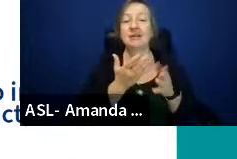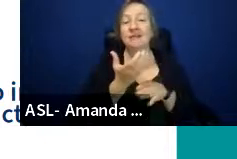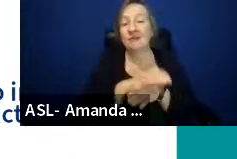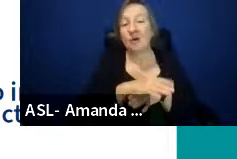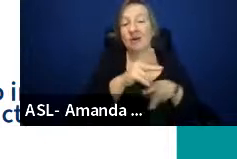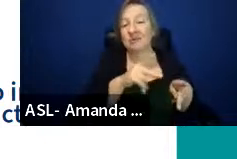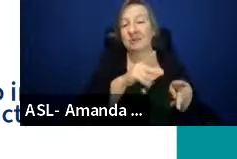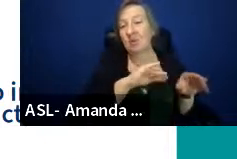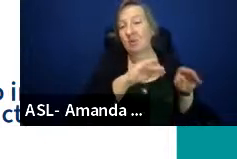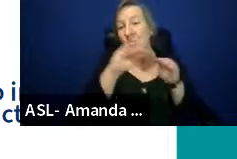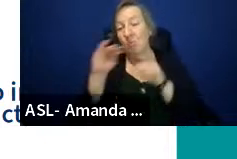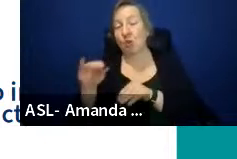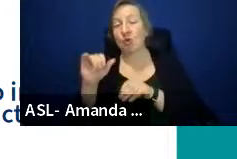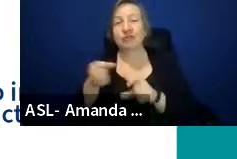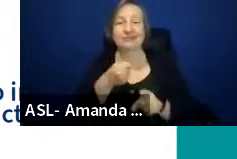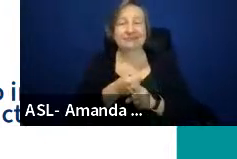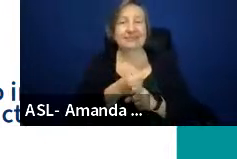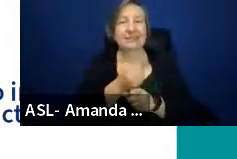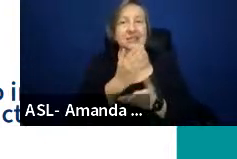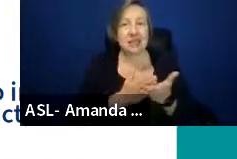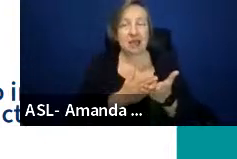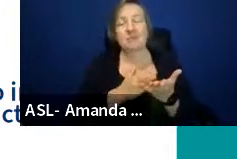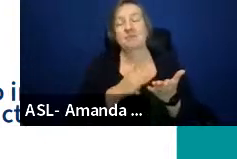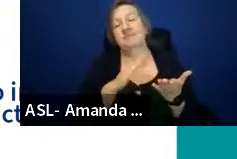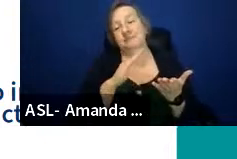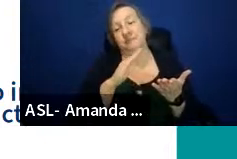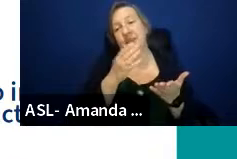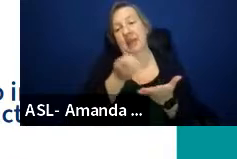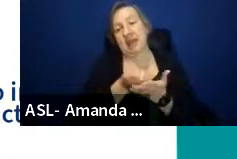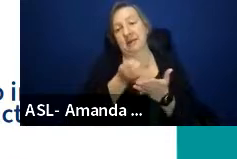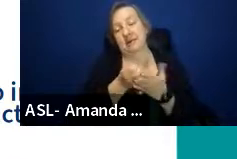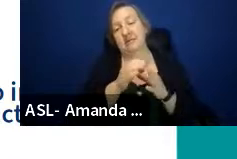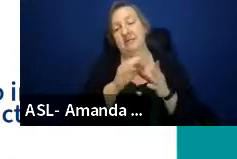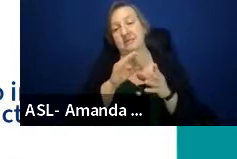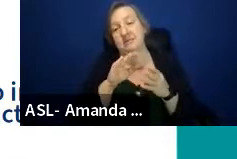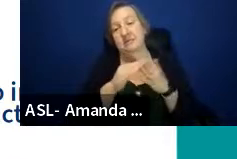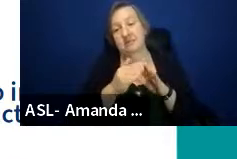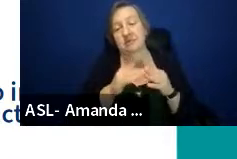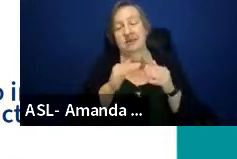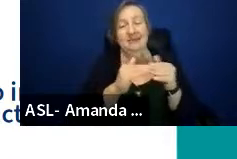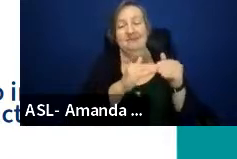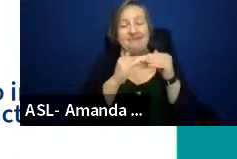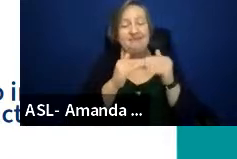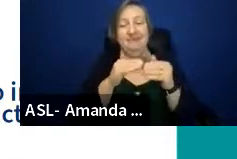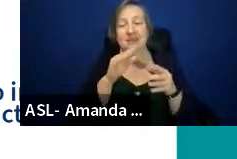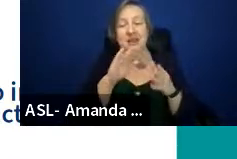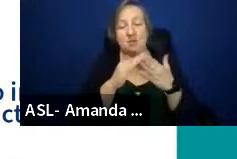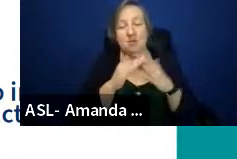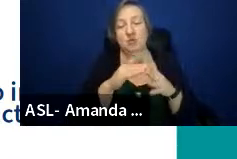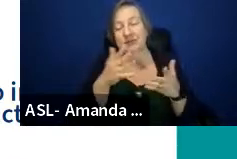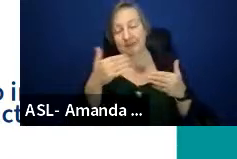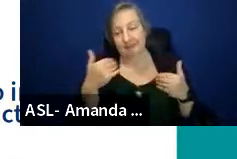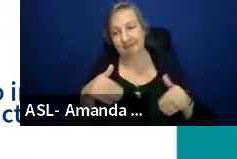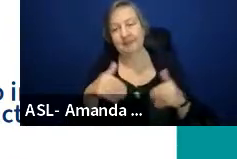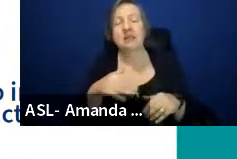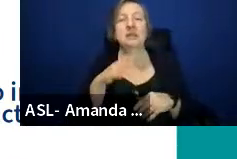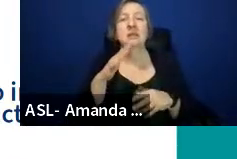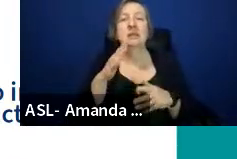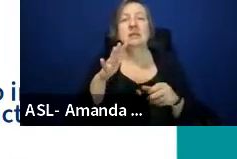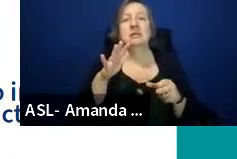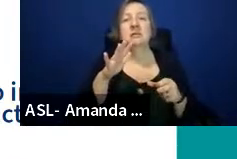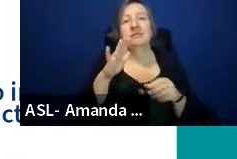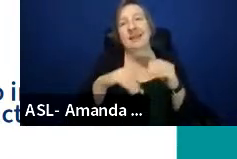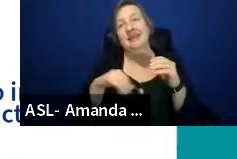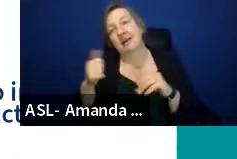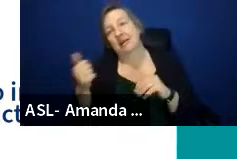equity priority communities potentially more adversely than the general population. And in addition, tolling transportation costs and